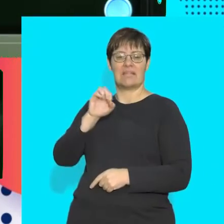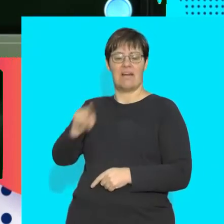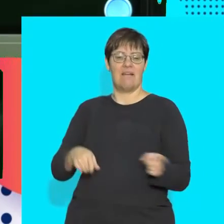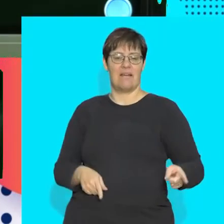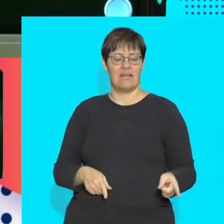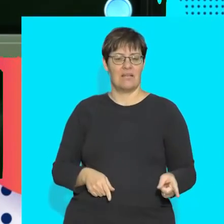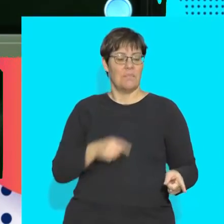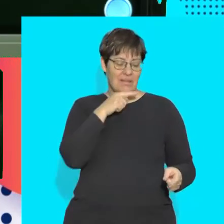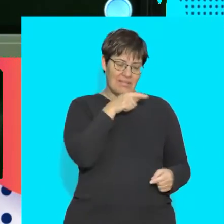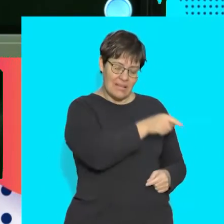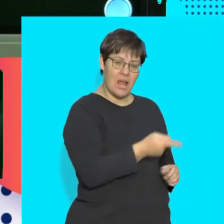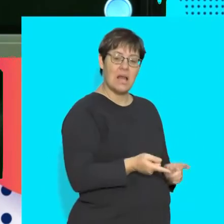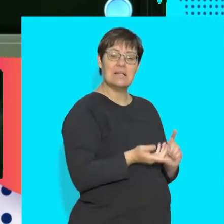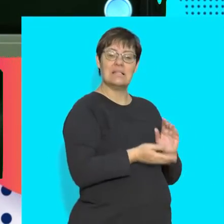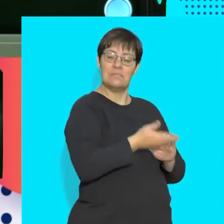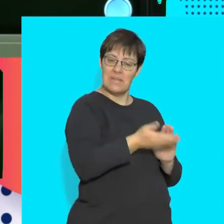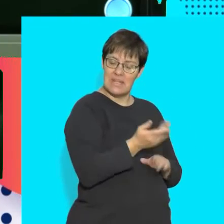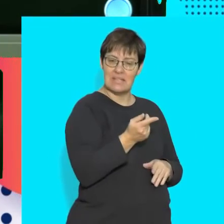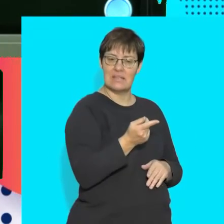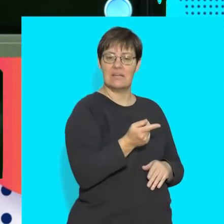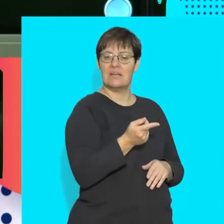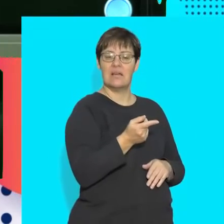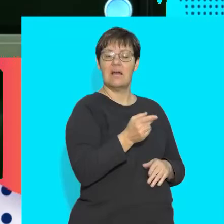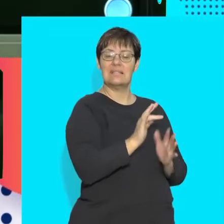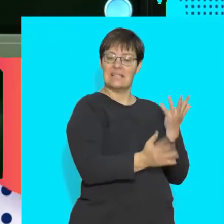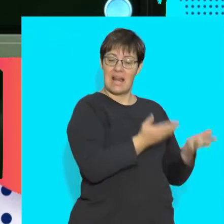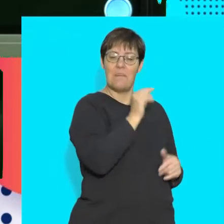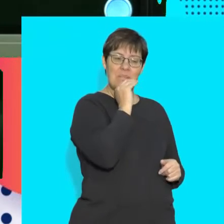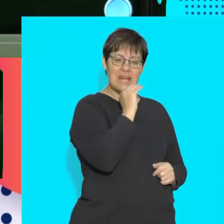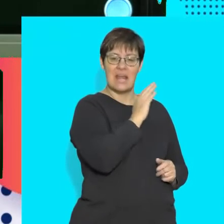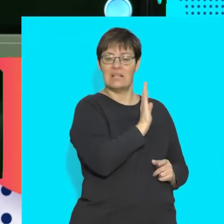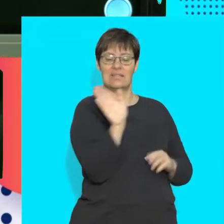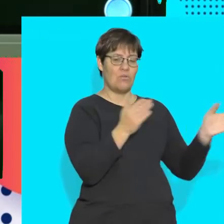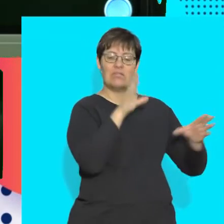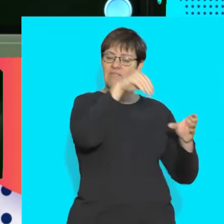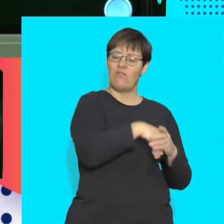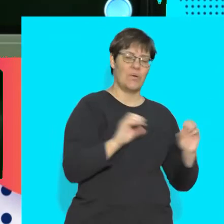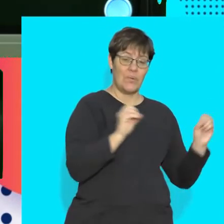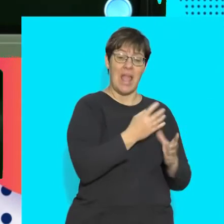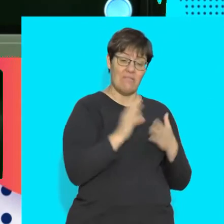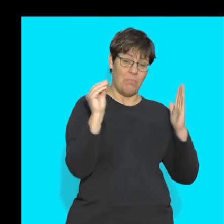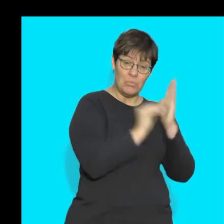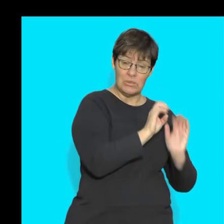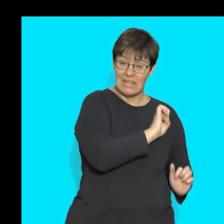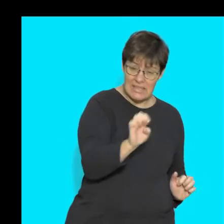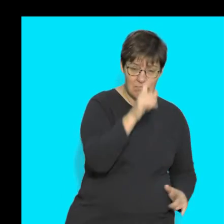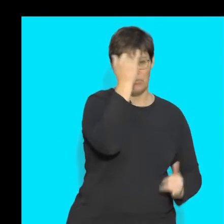wrong because it's not showing that you understand that speed's a scalar. All right, next